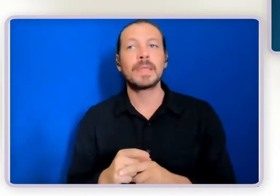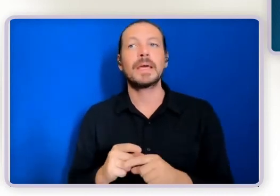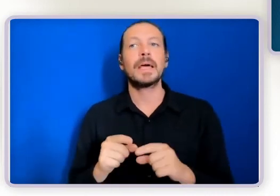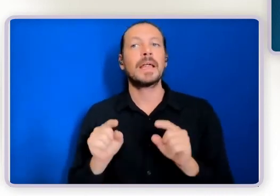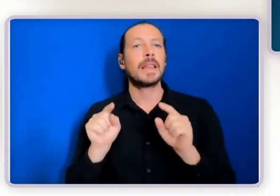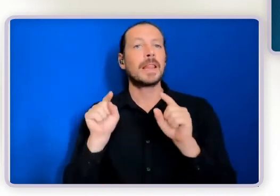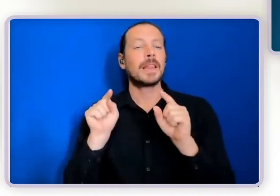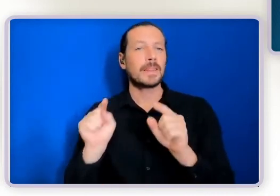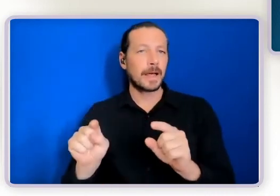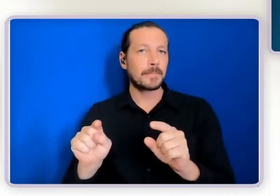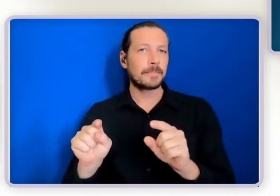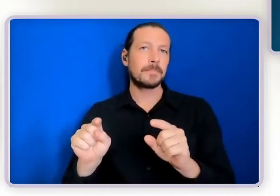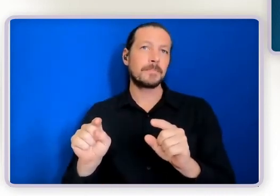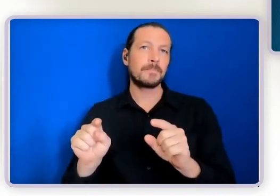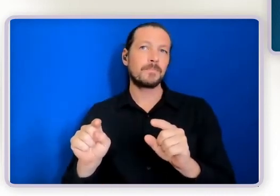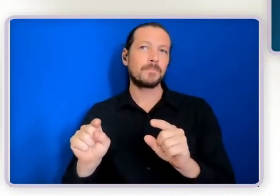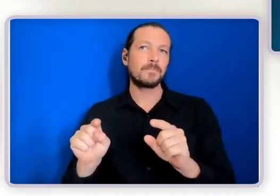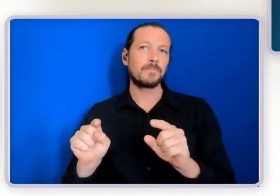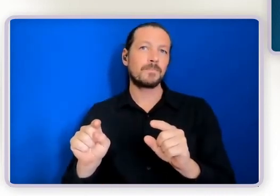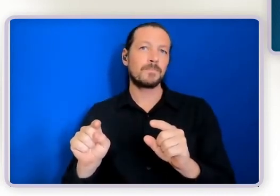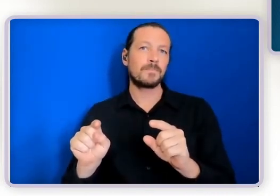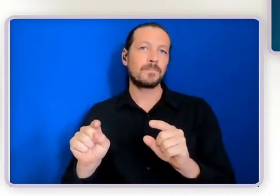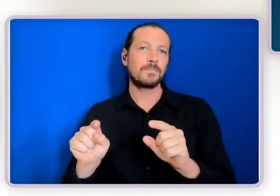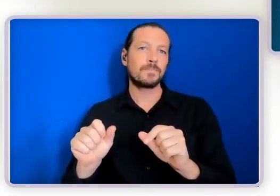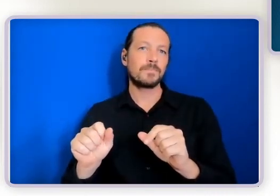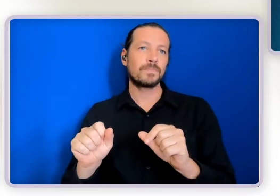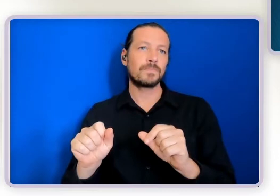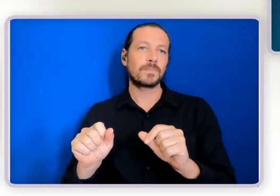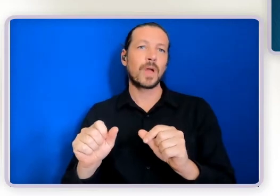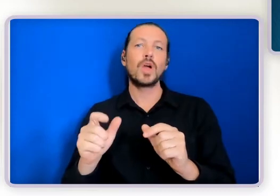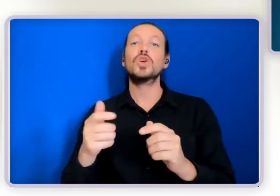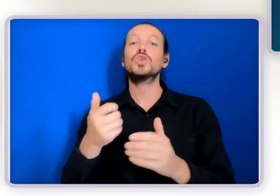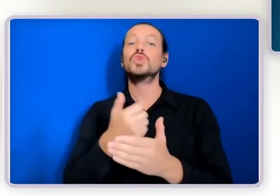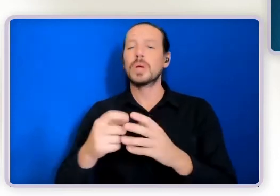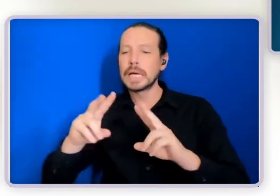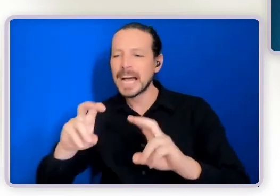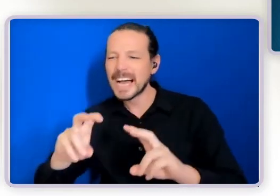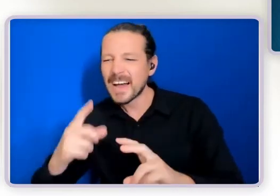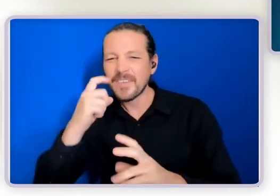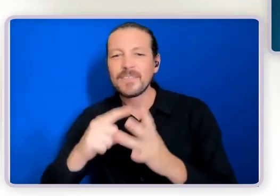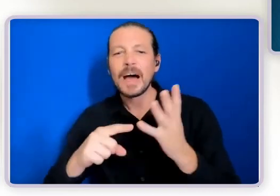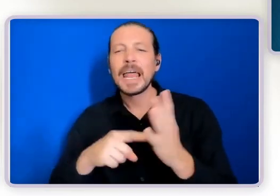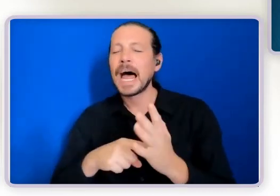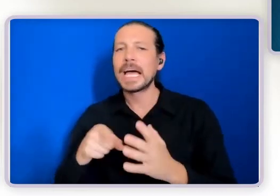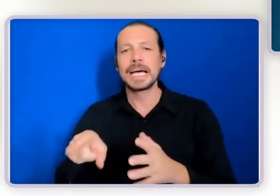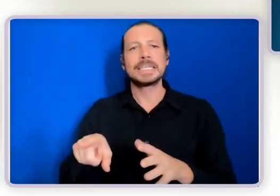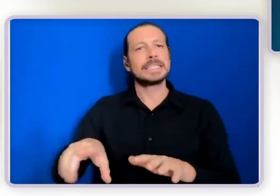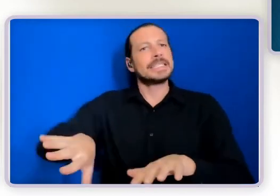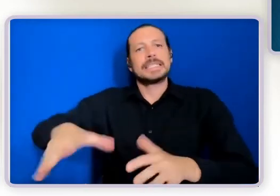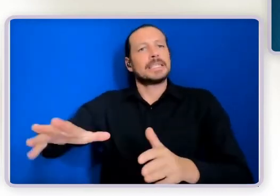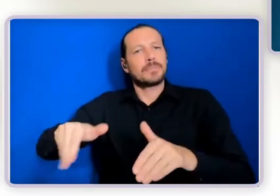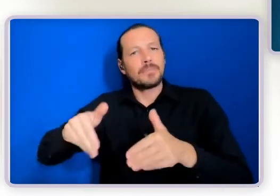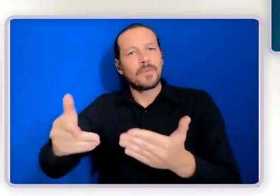into a failure to assist a person or provide them the reasonable adjustments that they might